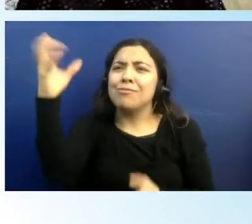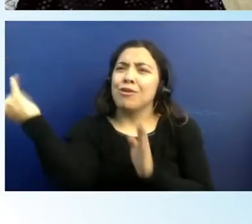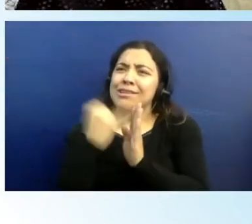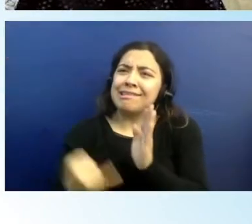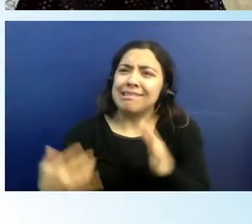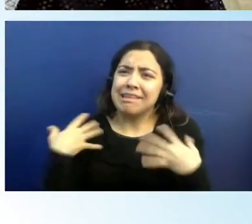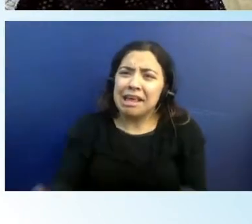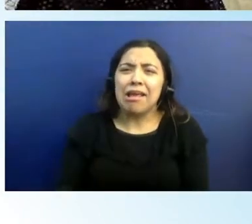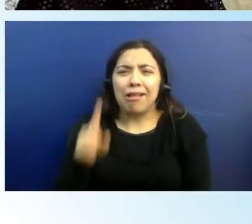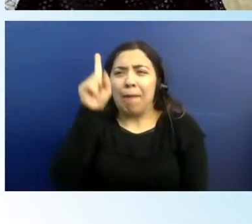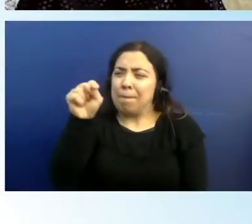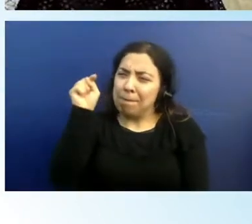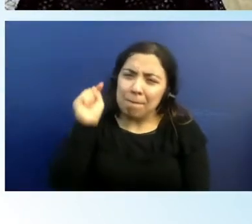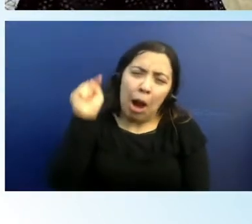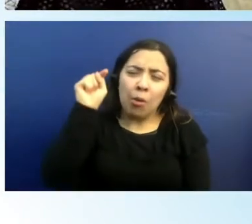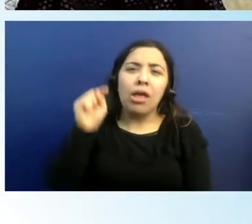point.